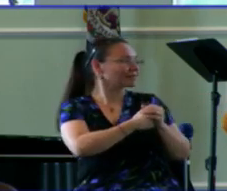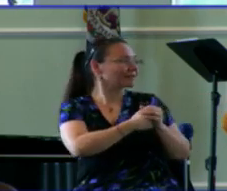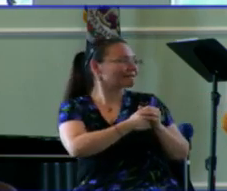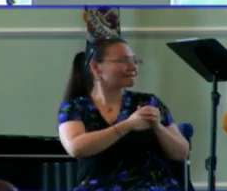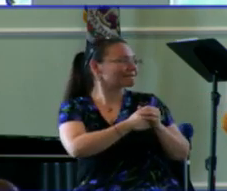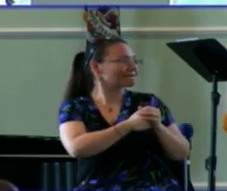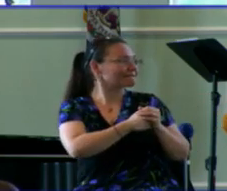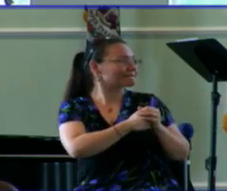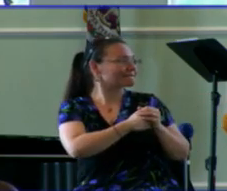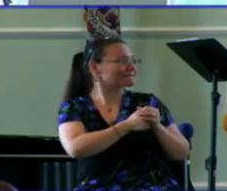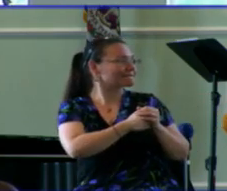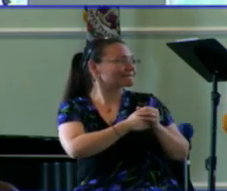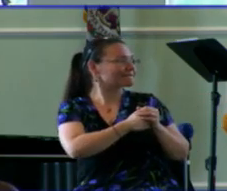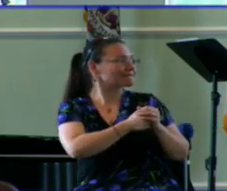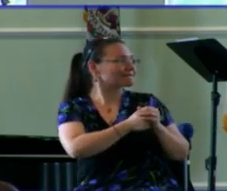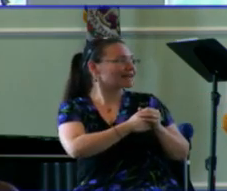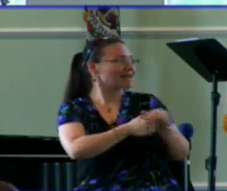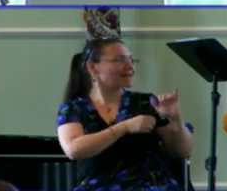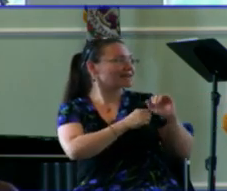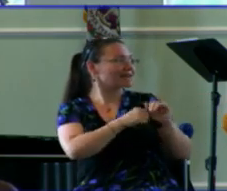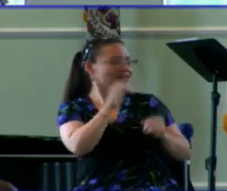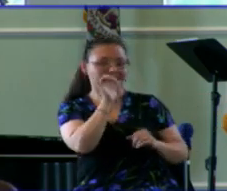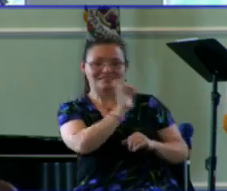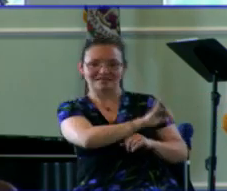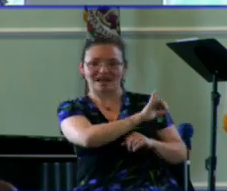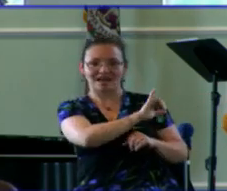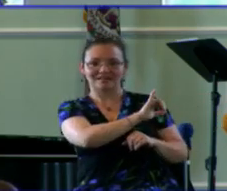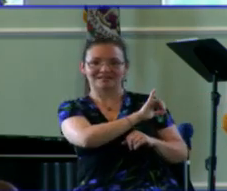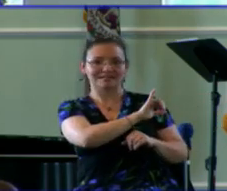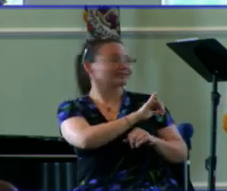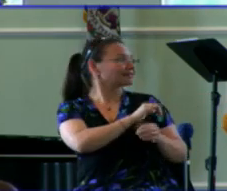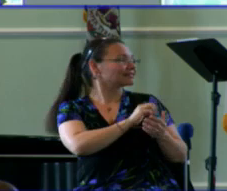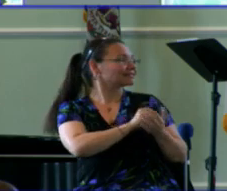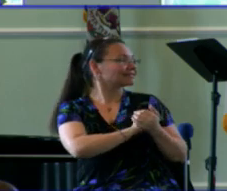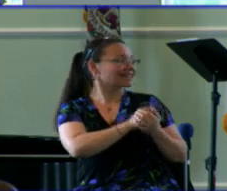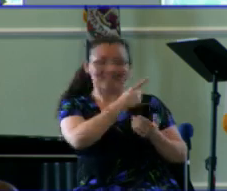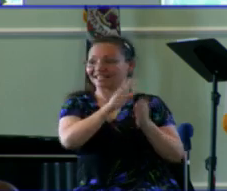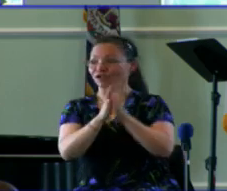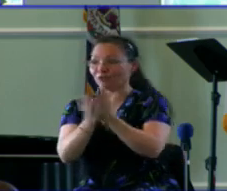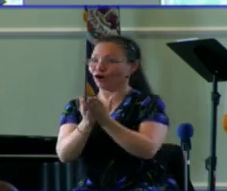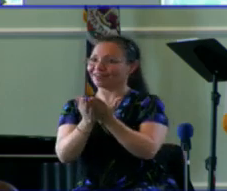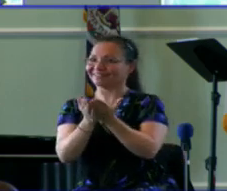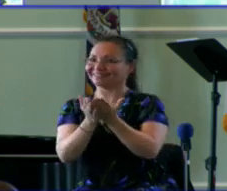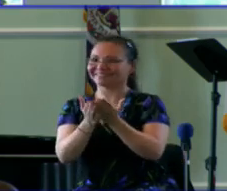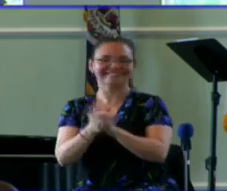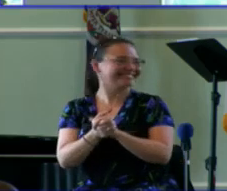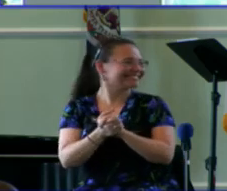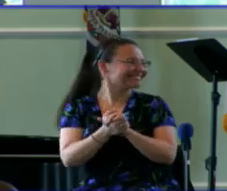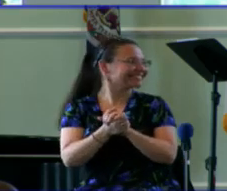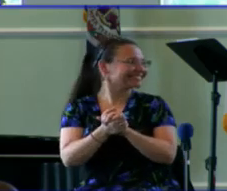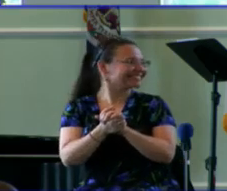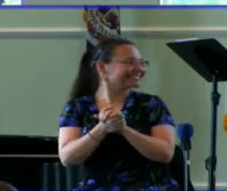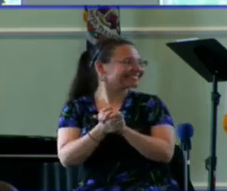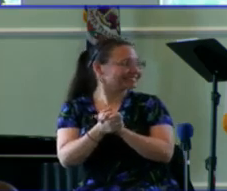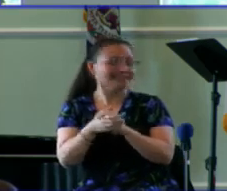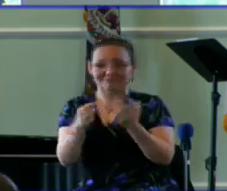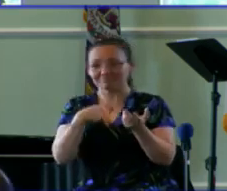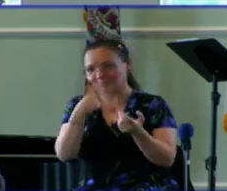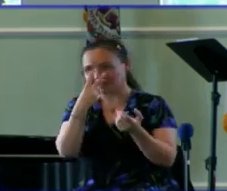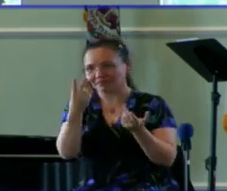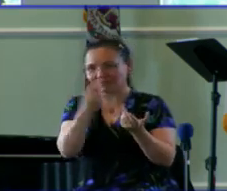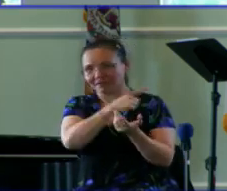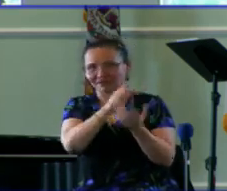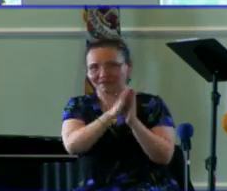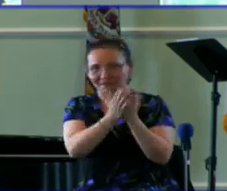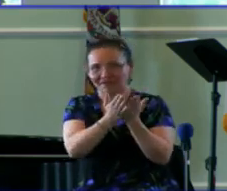yeah. He says, that is the pulpit. I said, okay. I said, yeah, I see, that's the pulpit. He said,